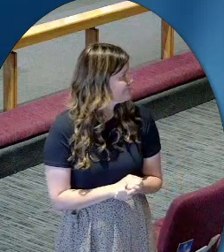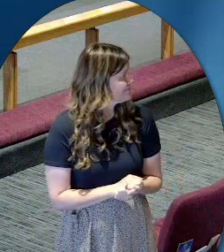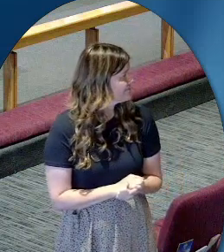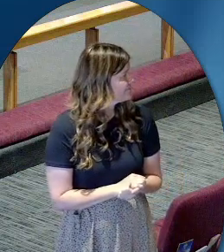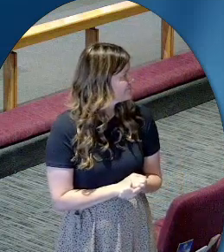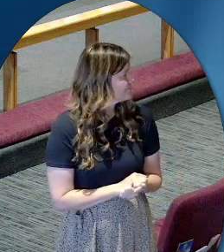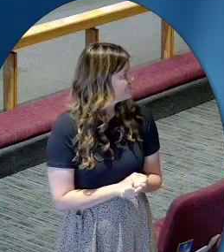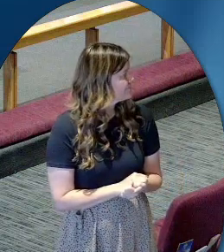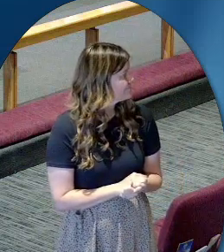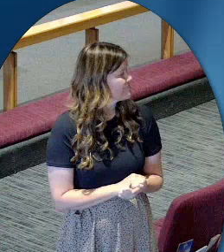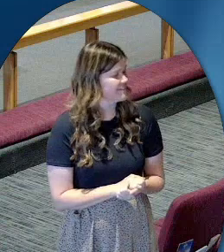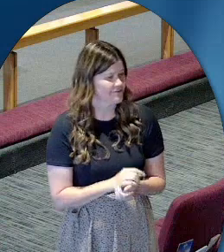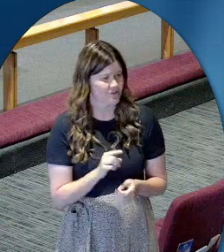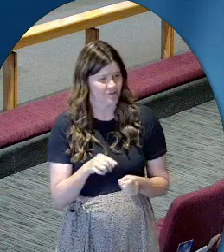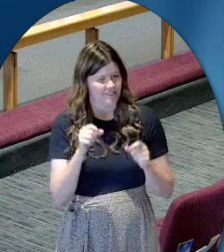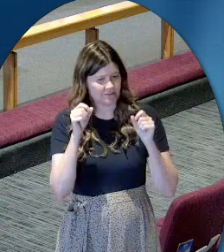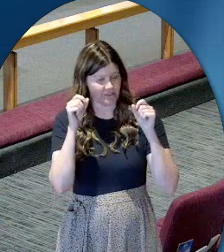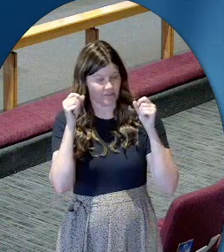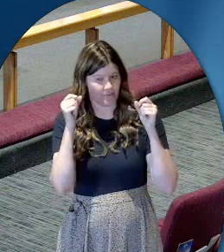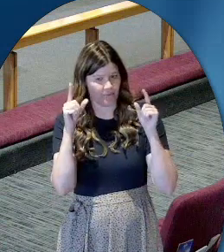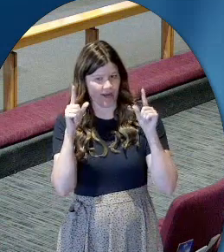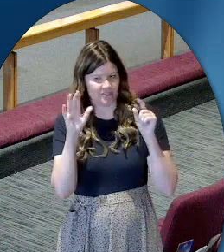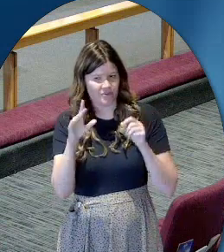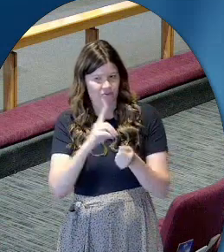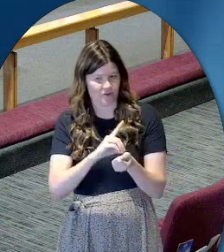So you can surprise your doctor tomorrow.